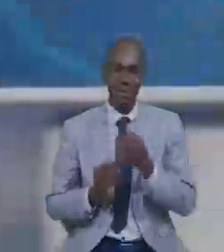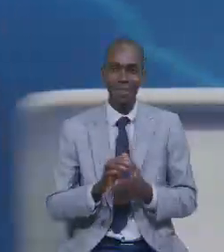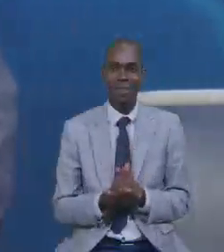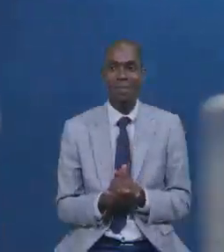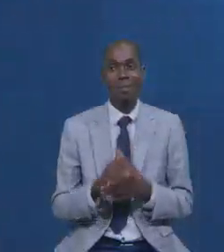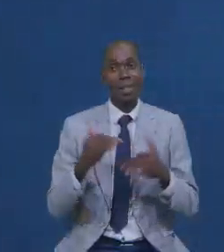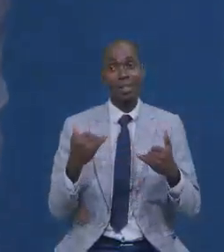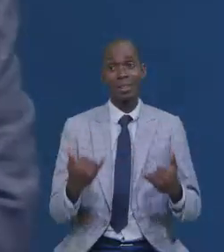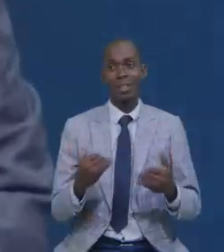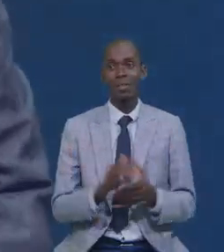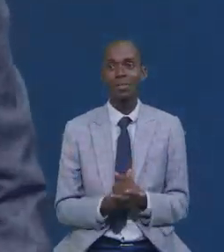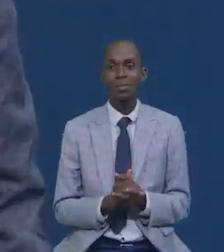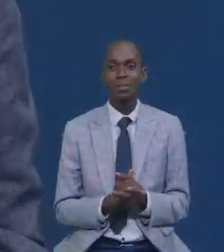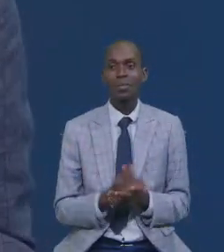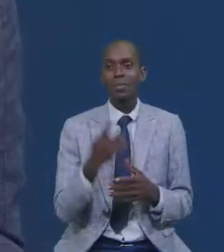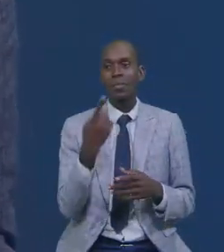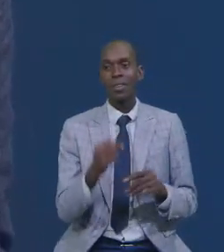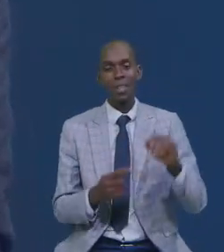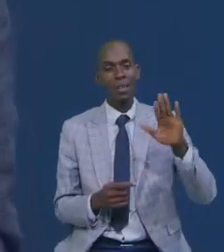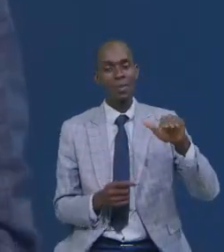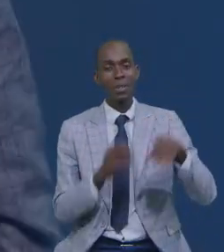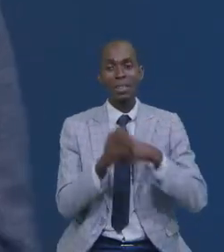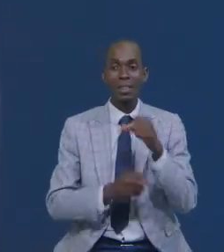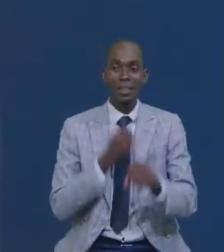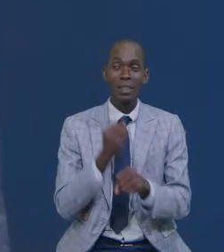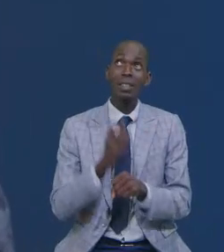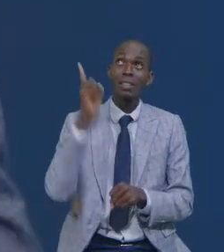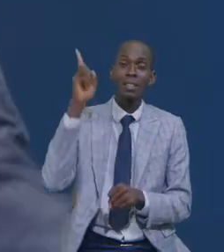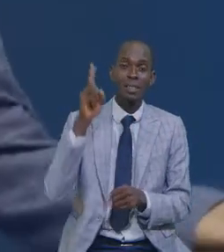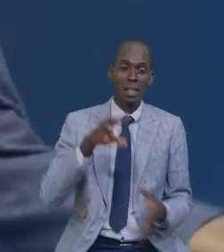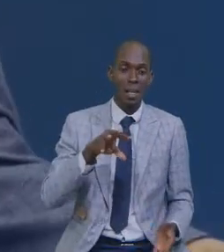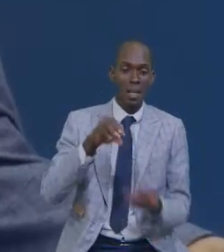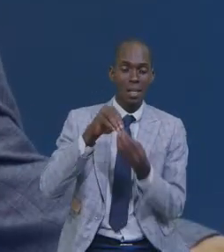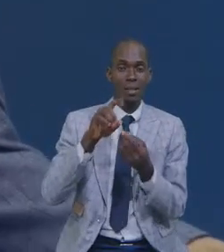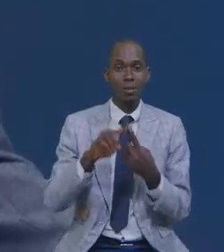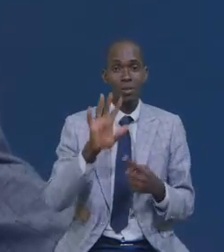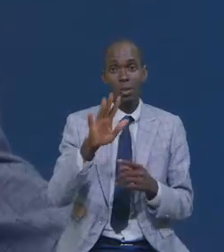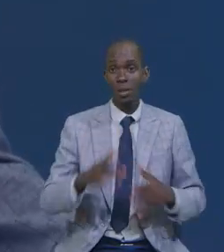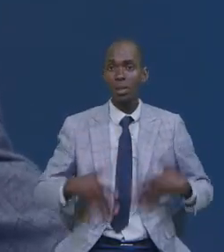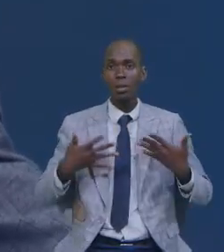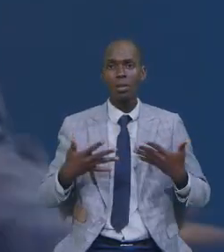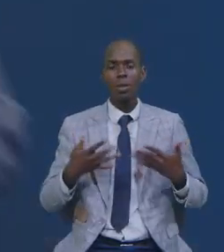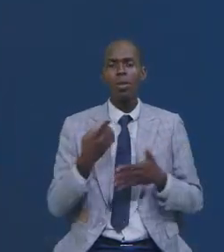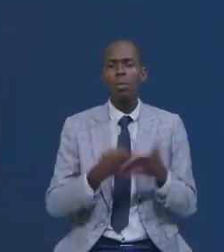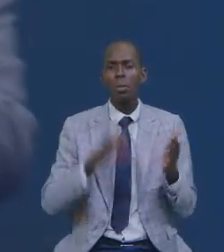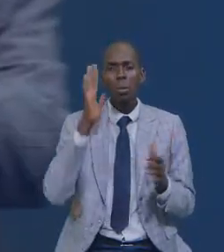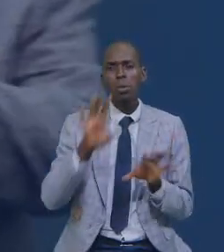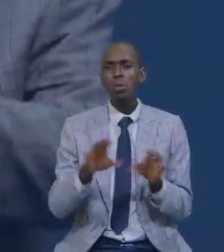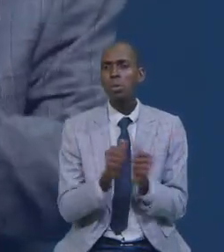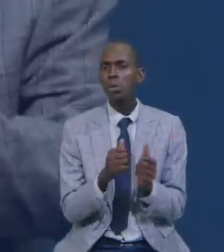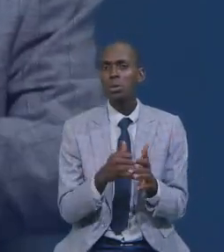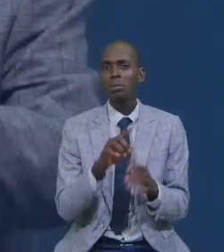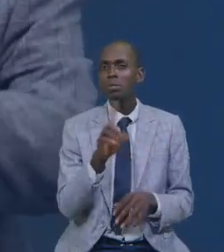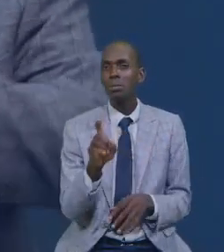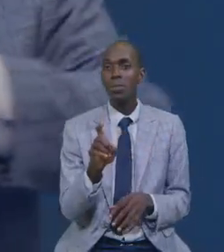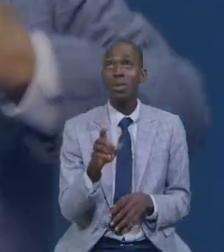Now, the 15 years he adds to your life, what are you going to do? God